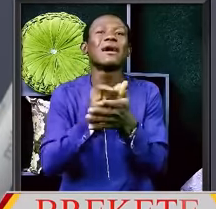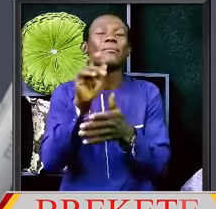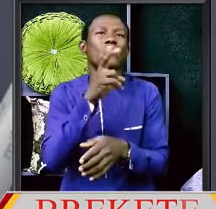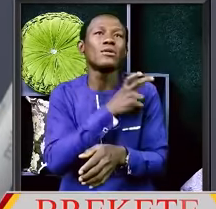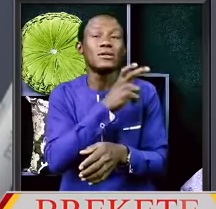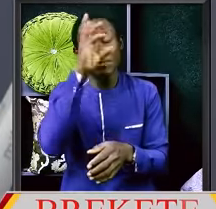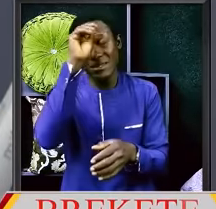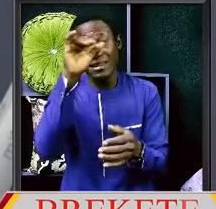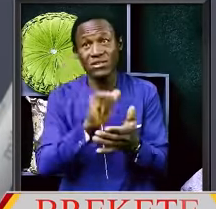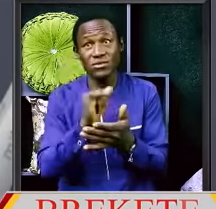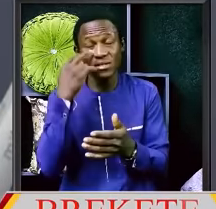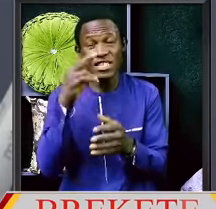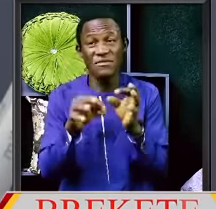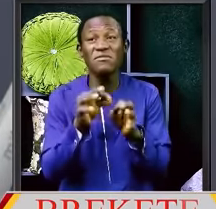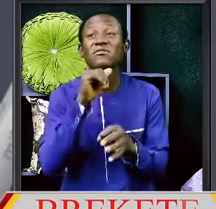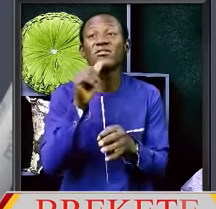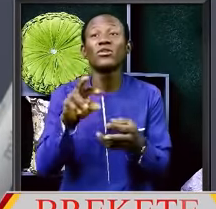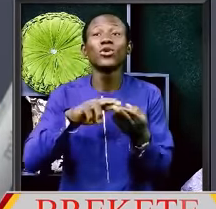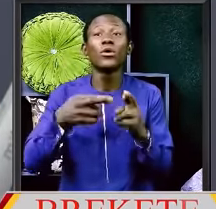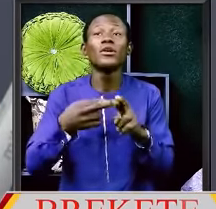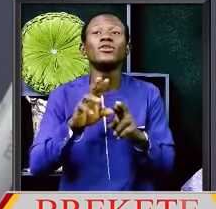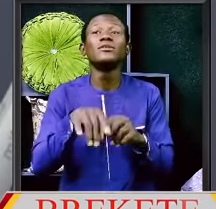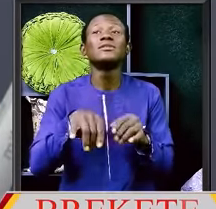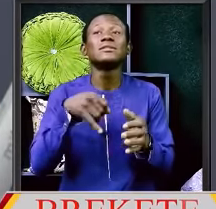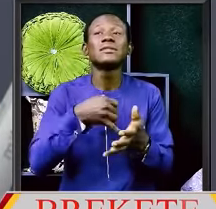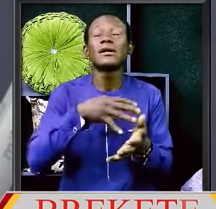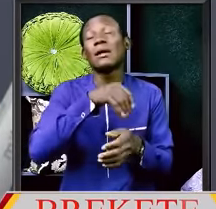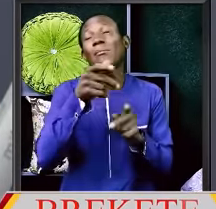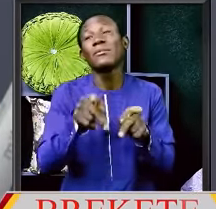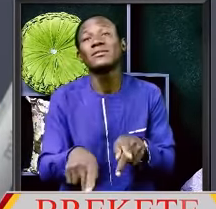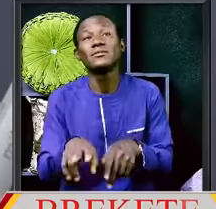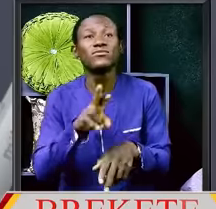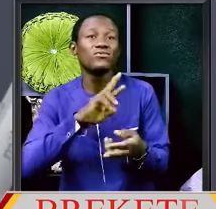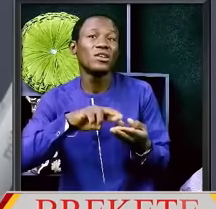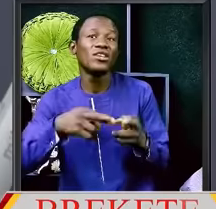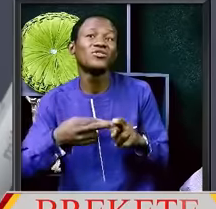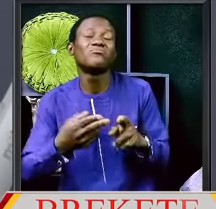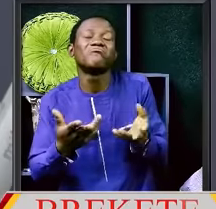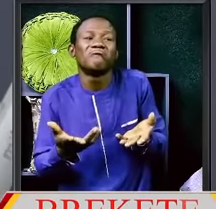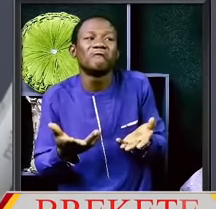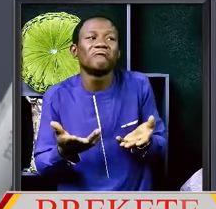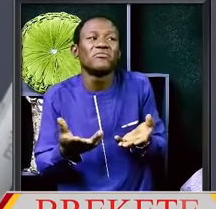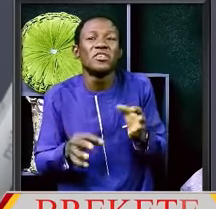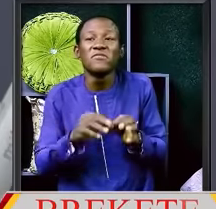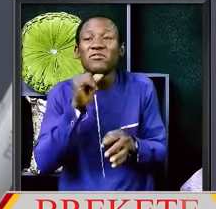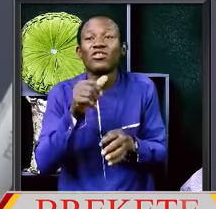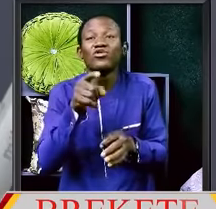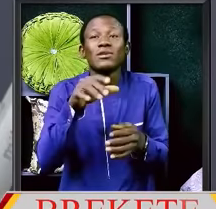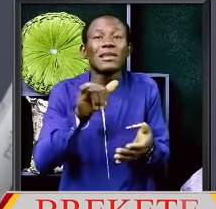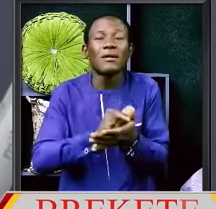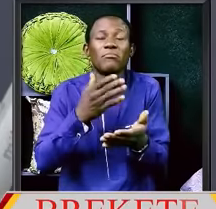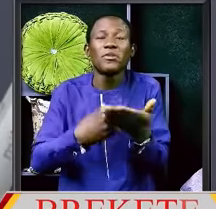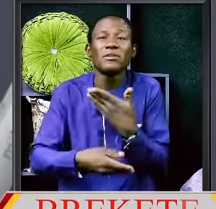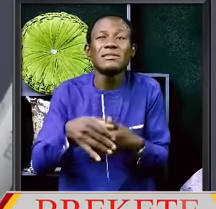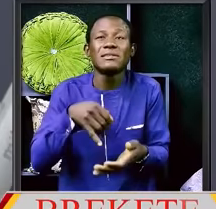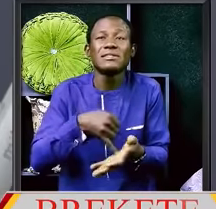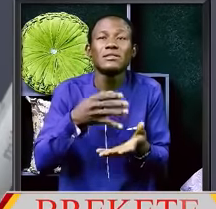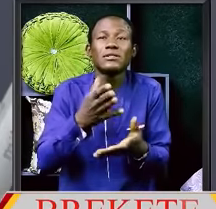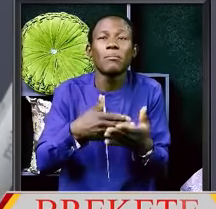policeman where you see, if not be your relation, now another person relation. If not be you born, another person